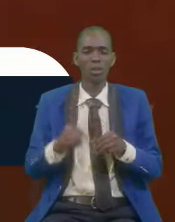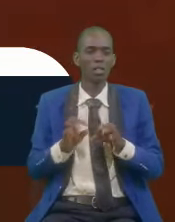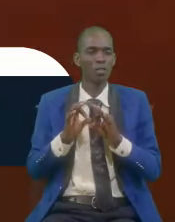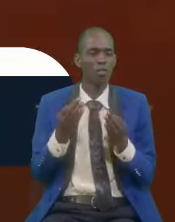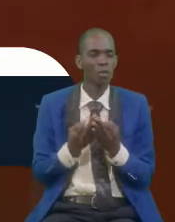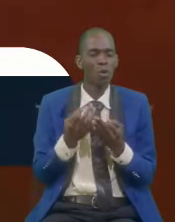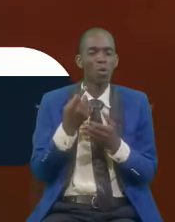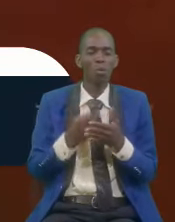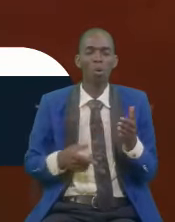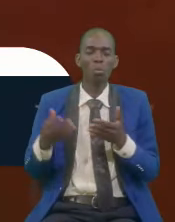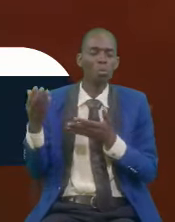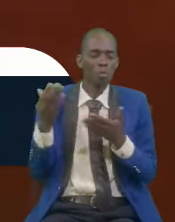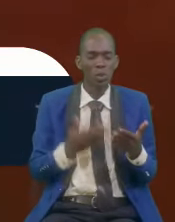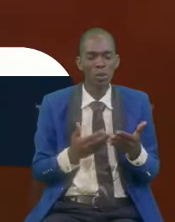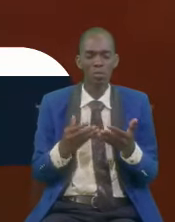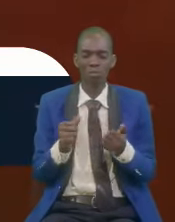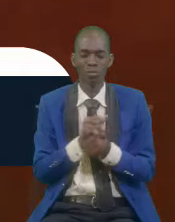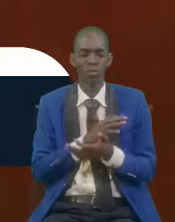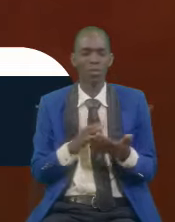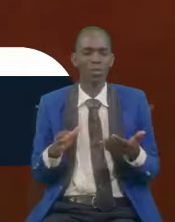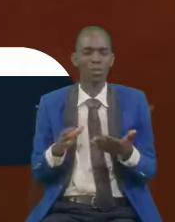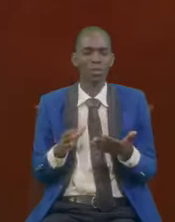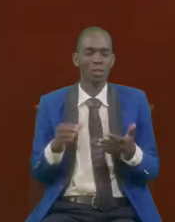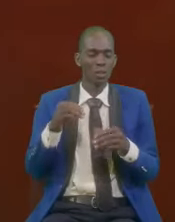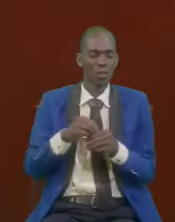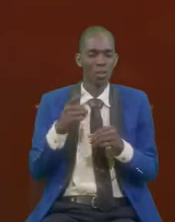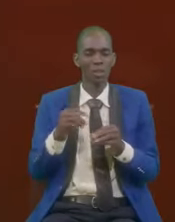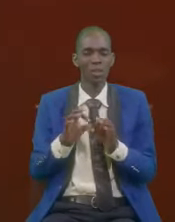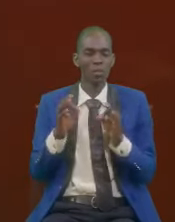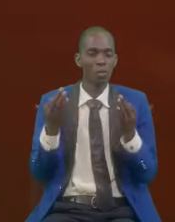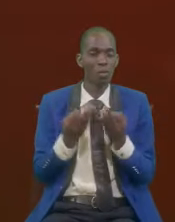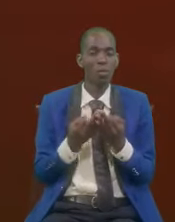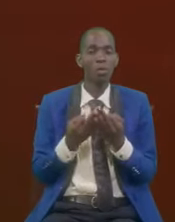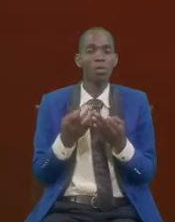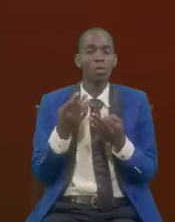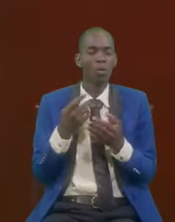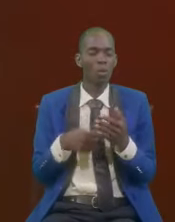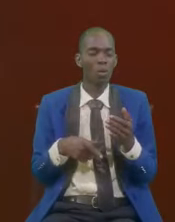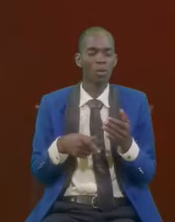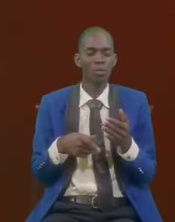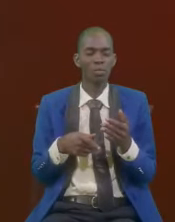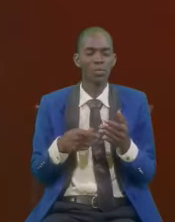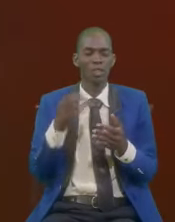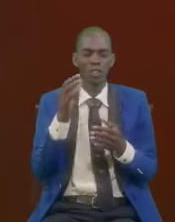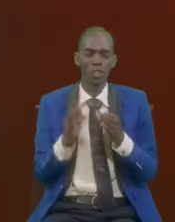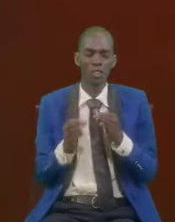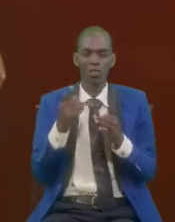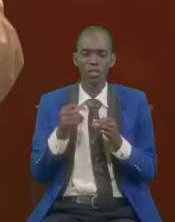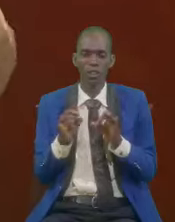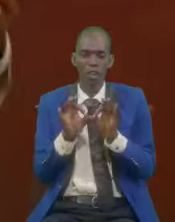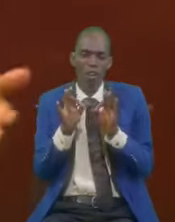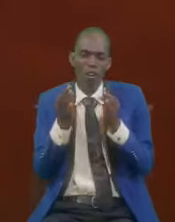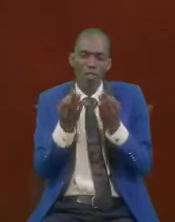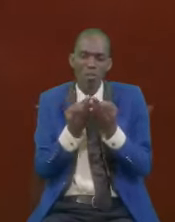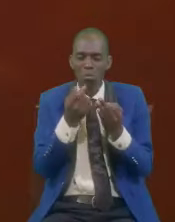brings tearing apart in the family? What brings divorce in the family?